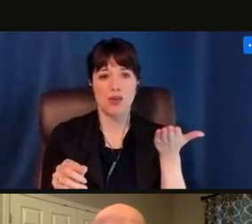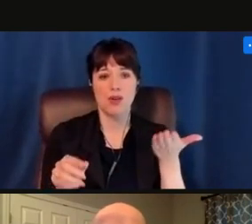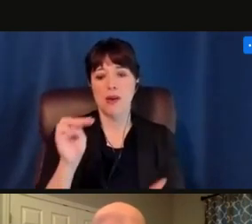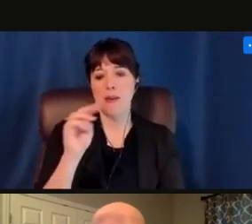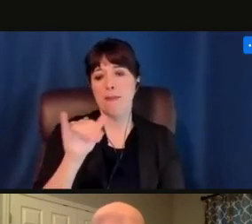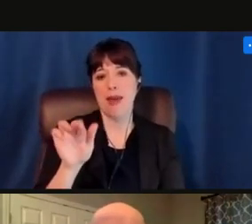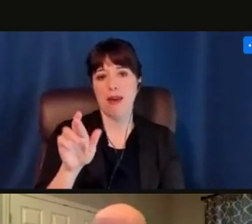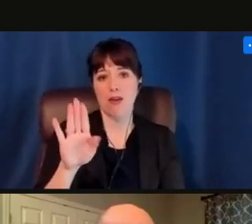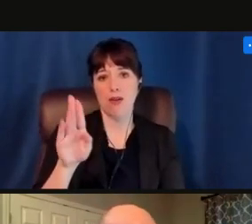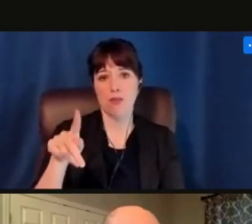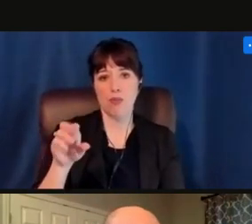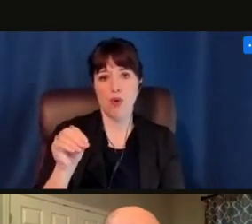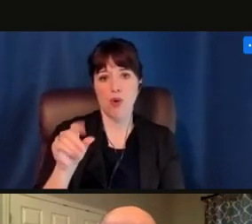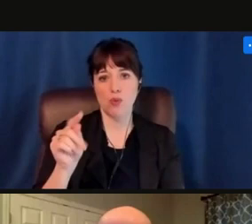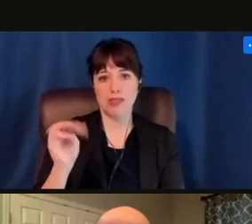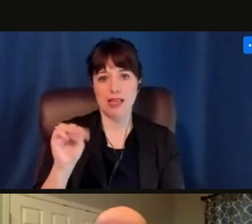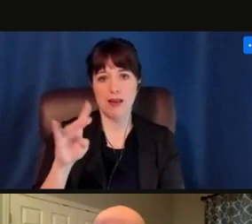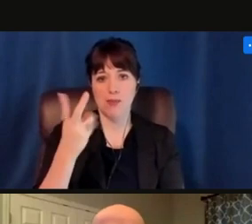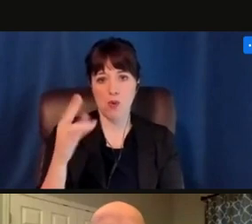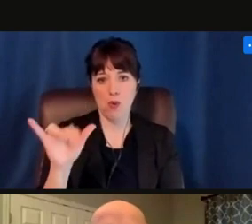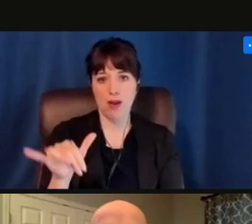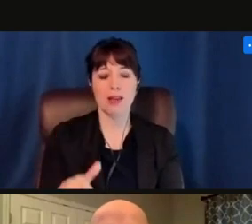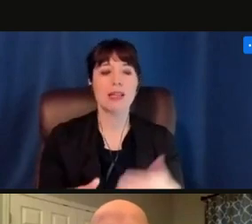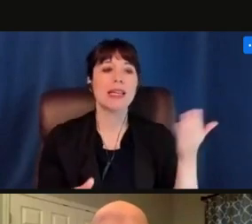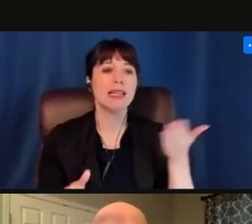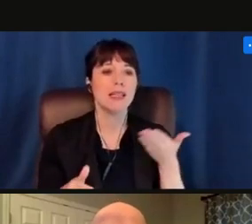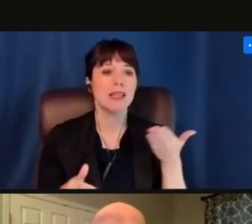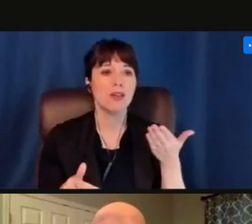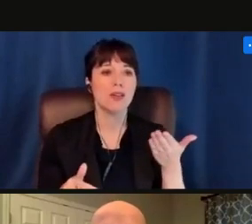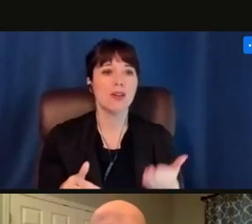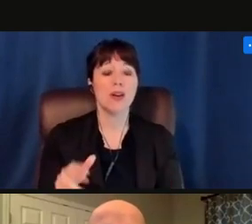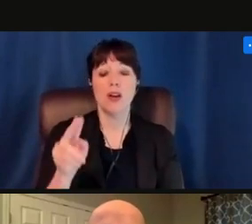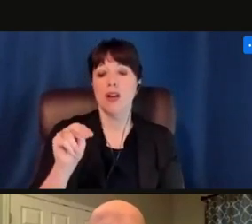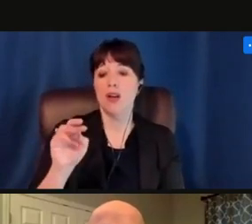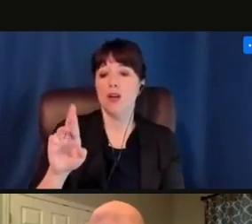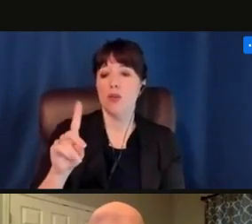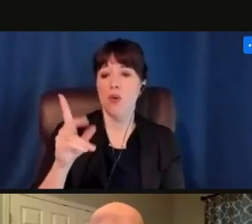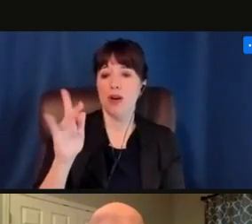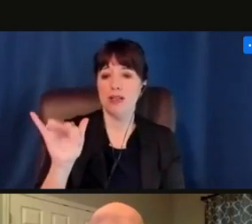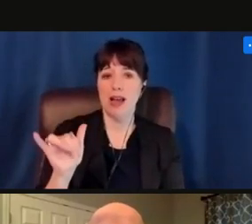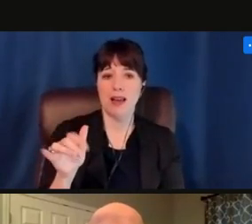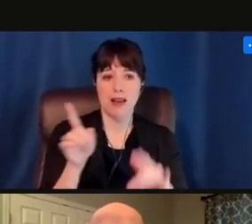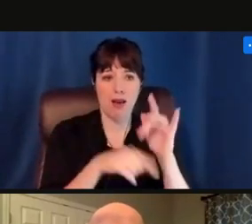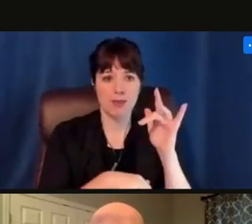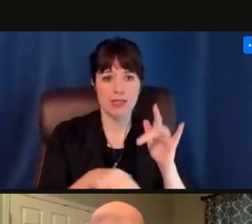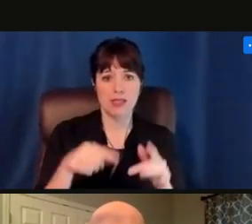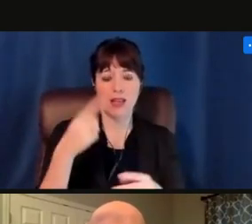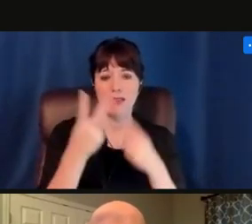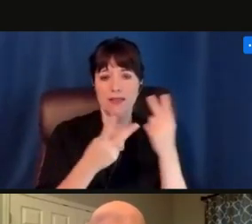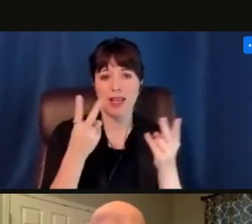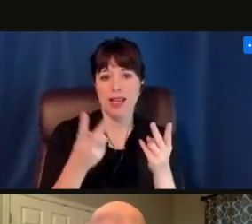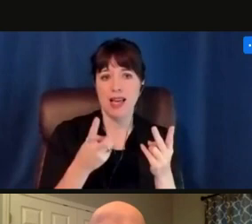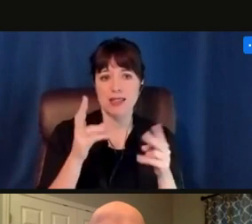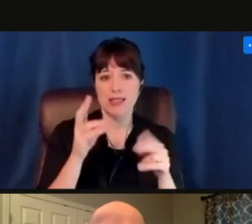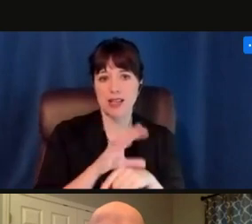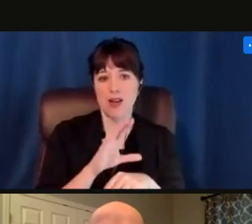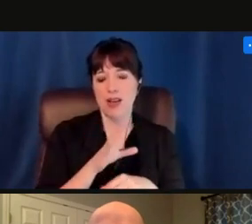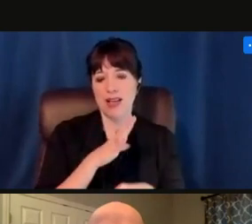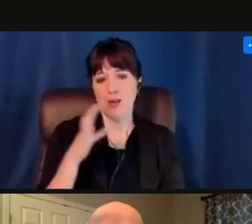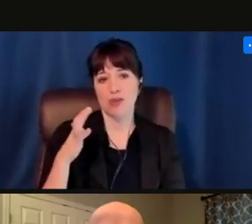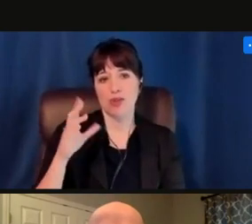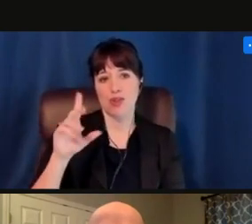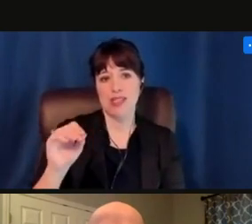Tem Hoy? Here. Councillor Nordyke absent. Guest Councillor Dixon? Here. Councillor